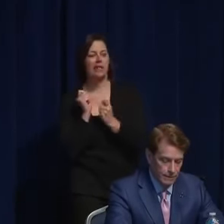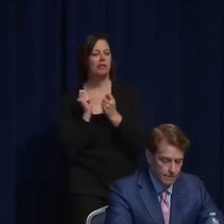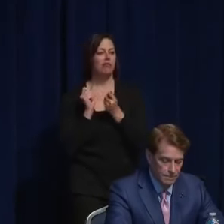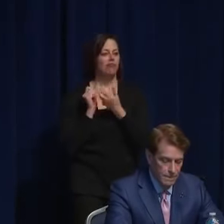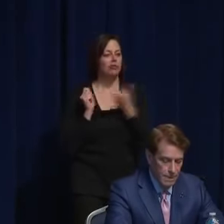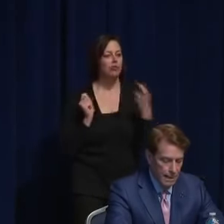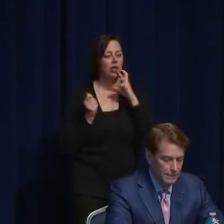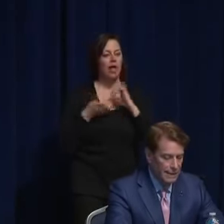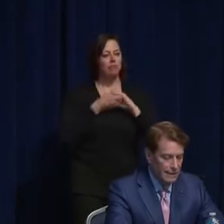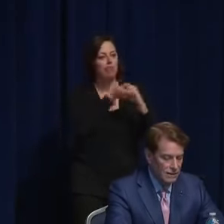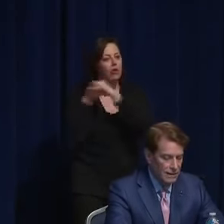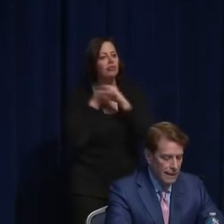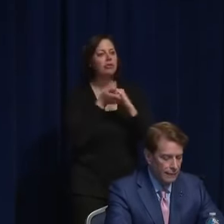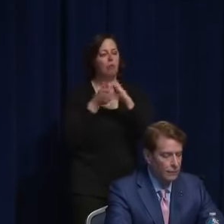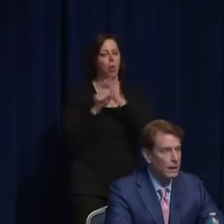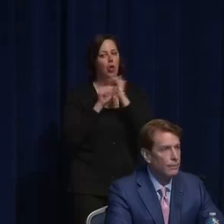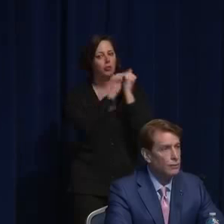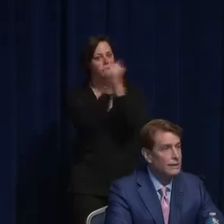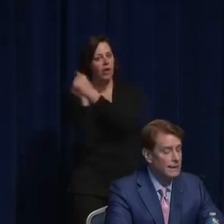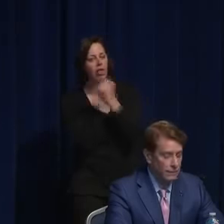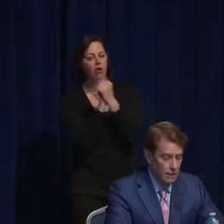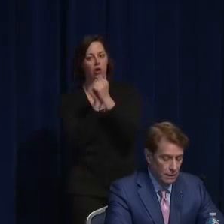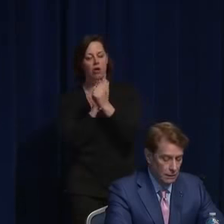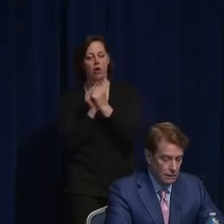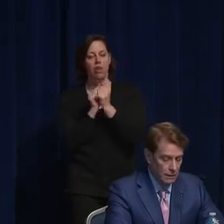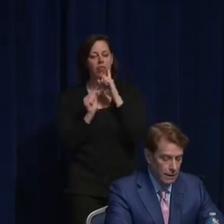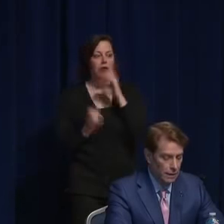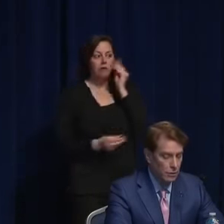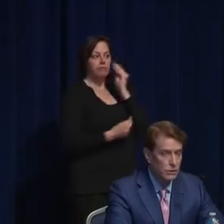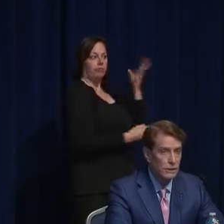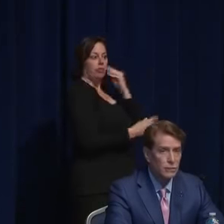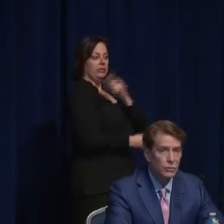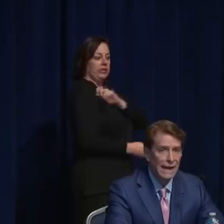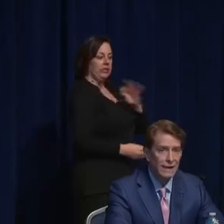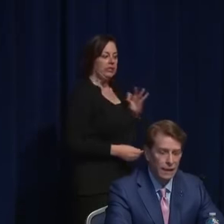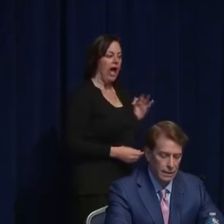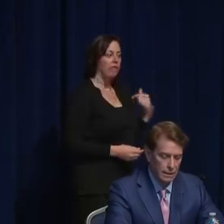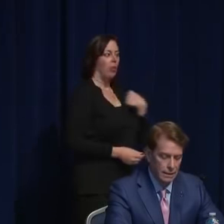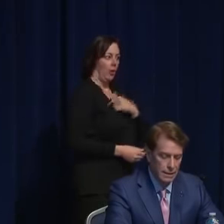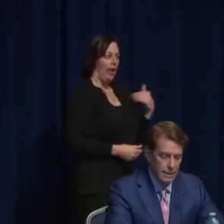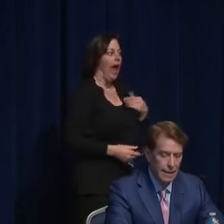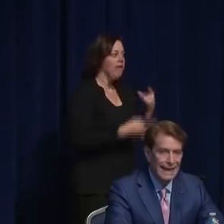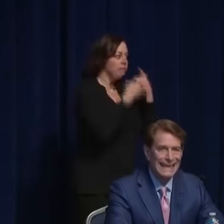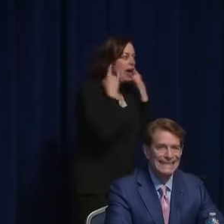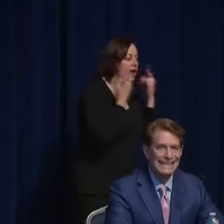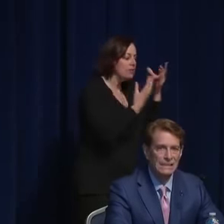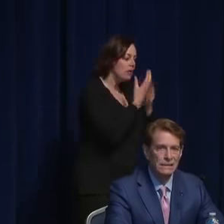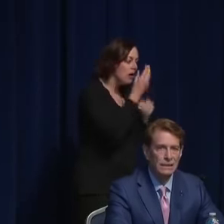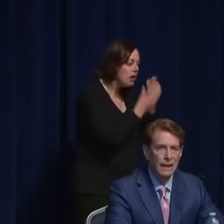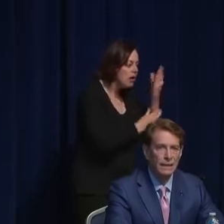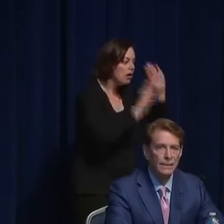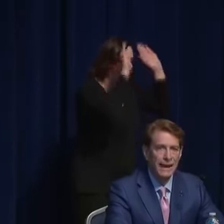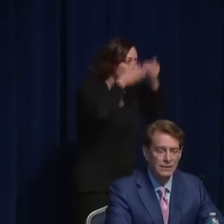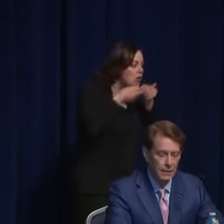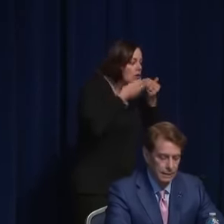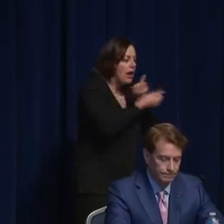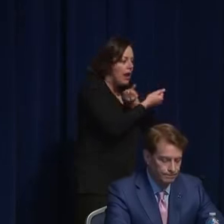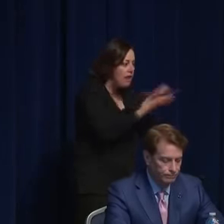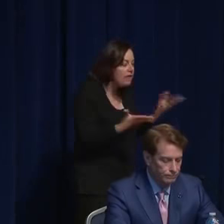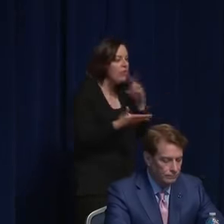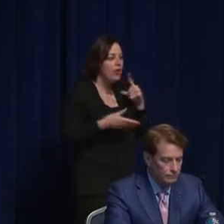hospital, updating staff on protective gear and closely tracking cases and